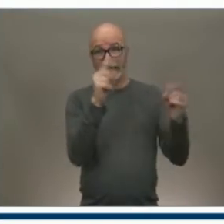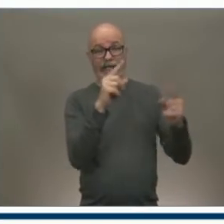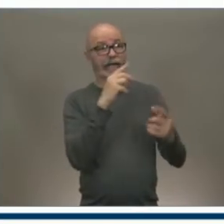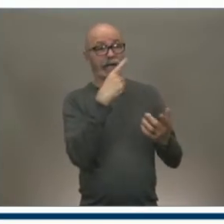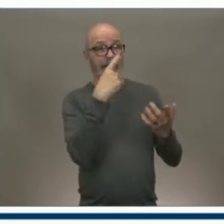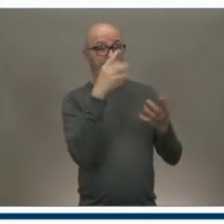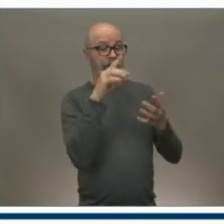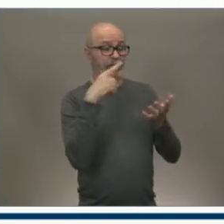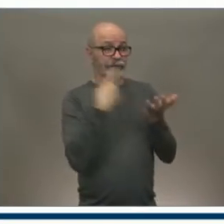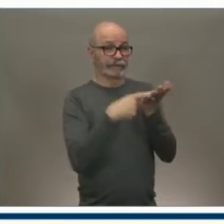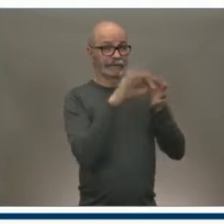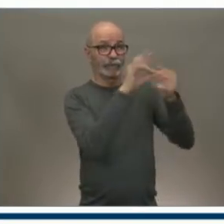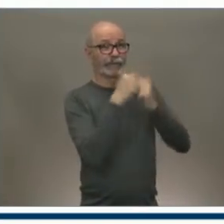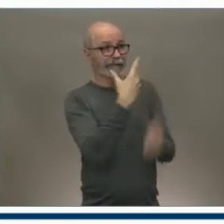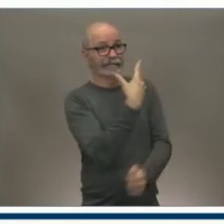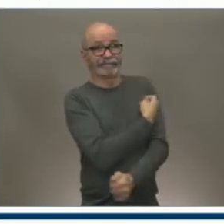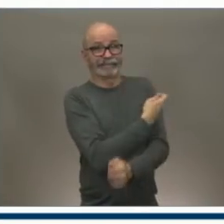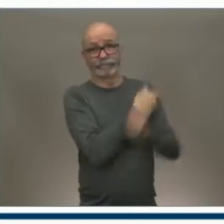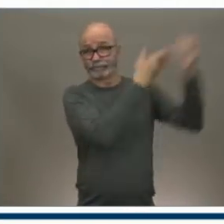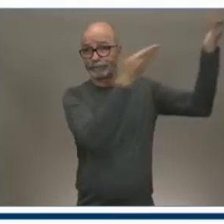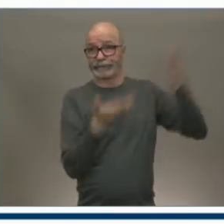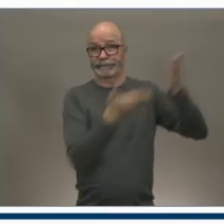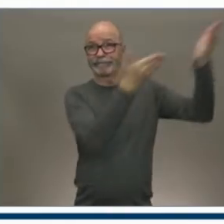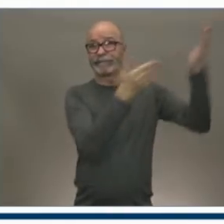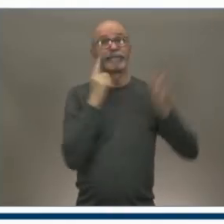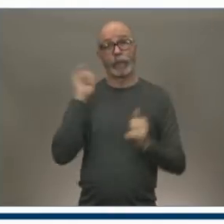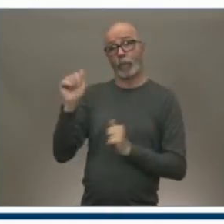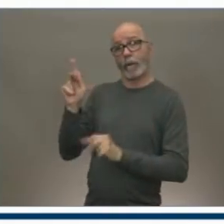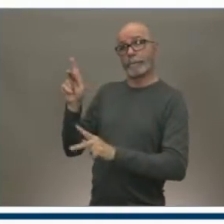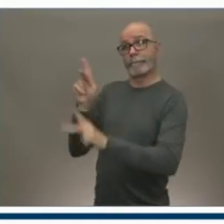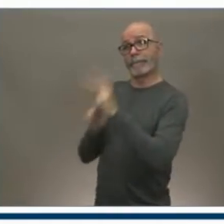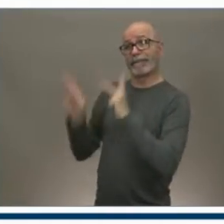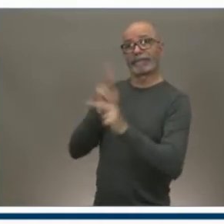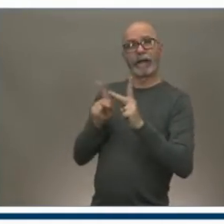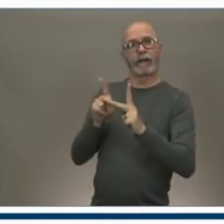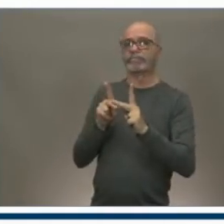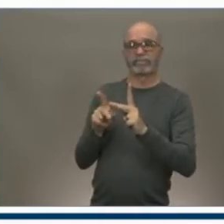who perhaps aren't permanent residents here,